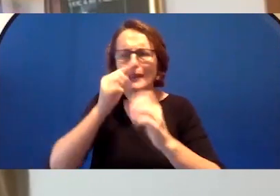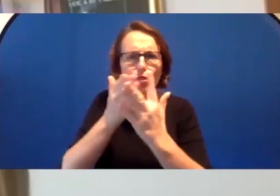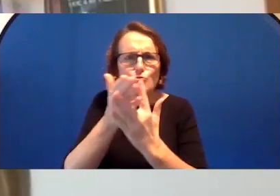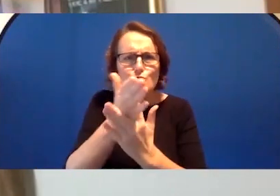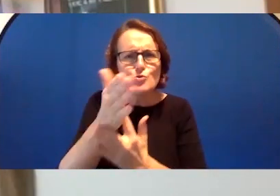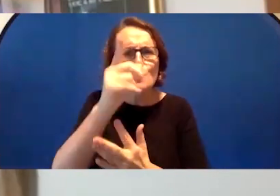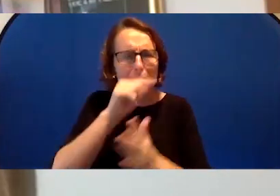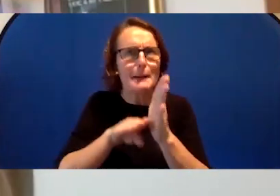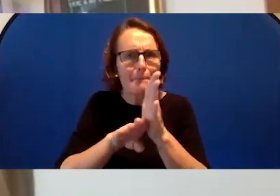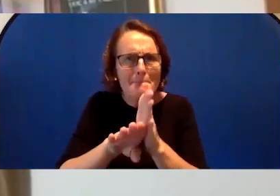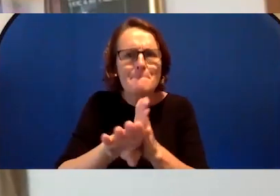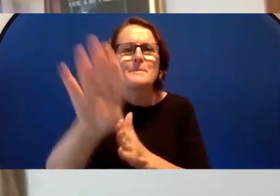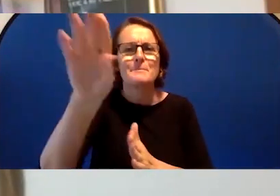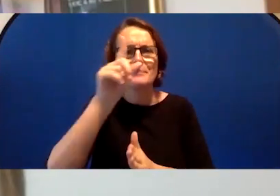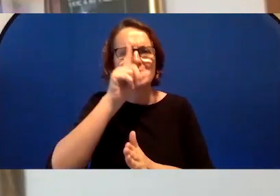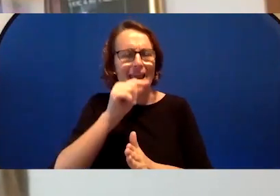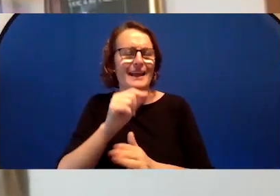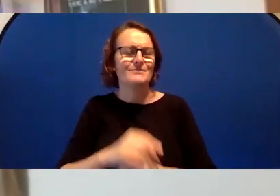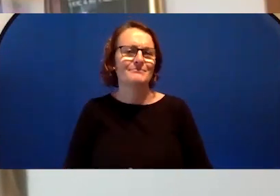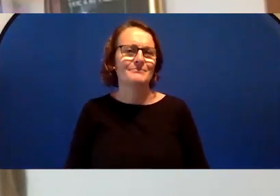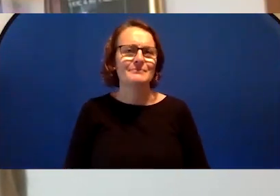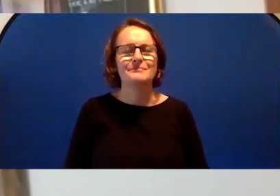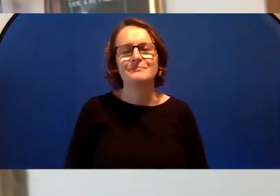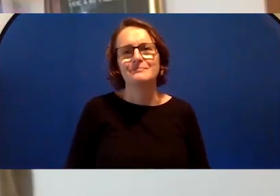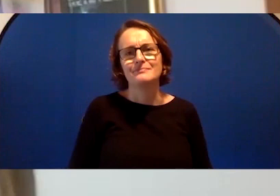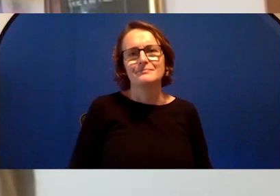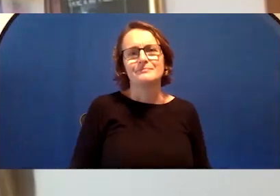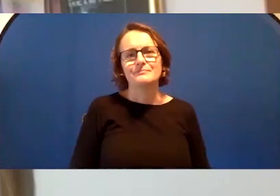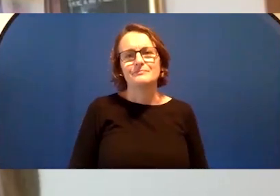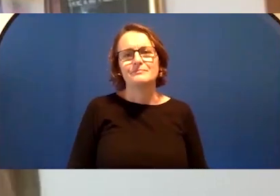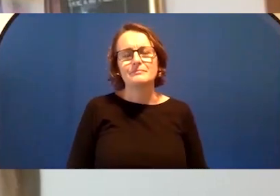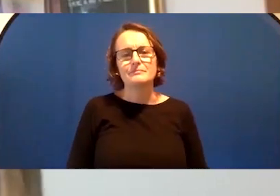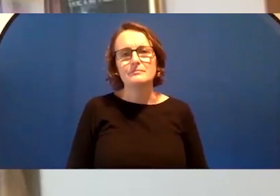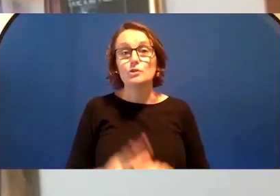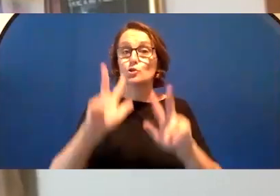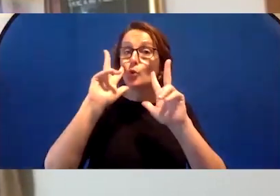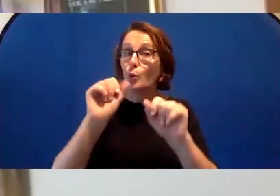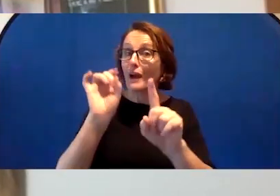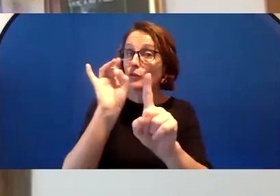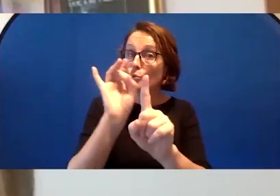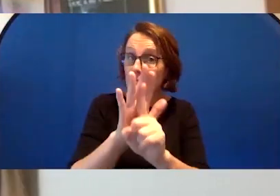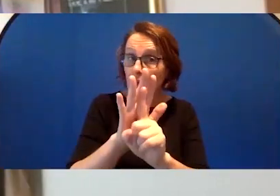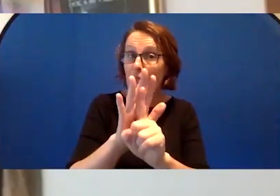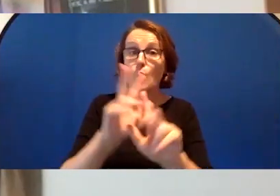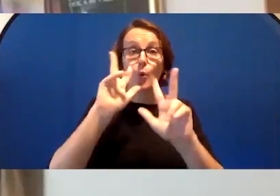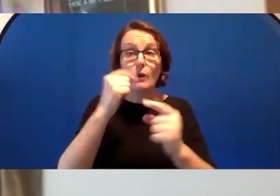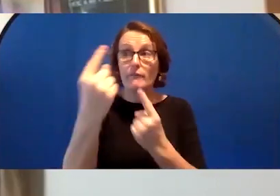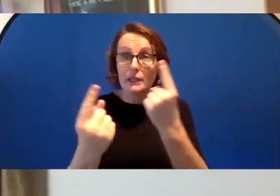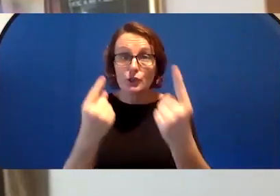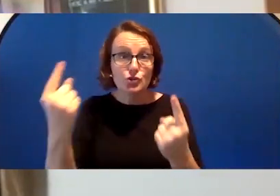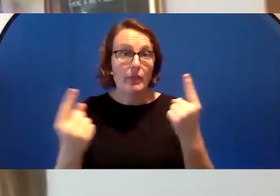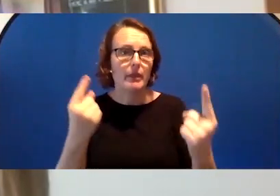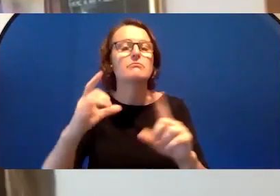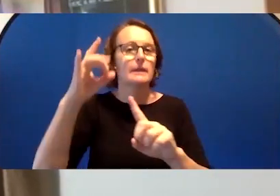through this and to bounce back from the situation. So taking care of yourselves, taking care of each other